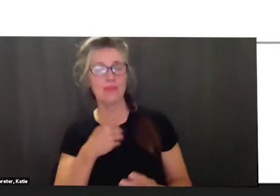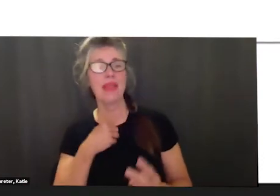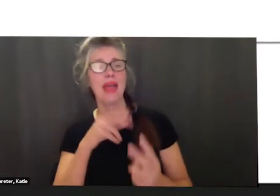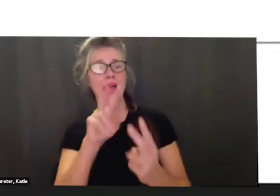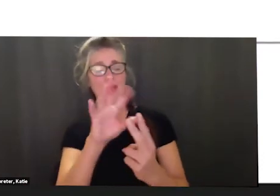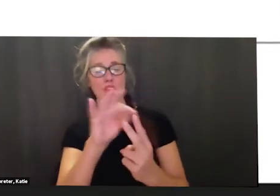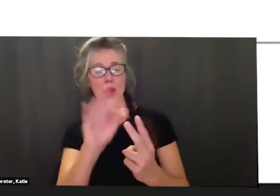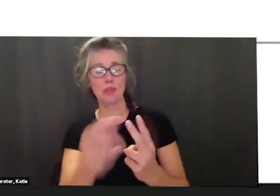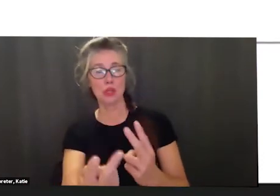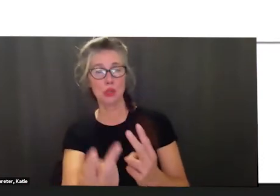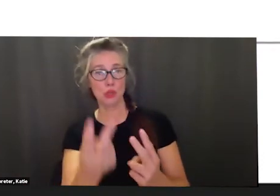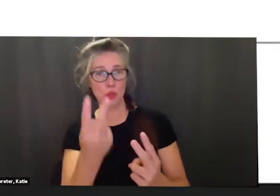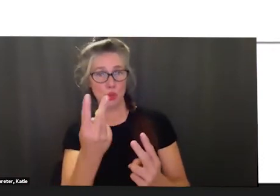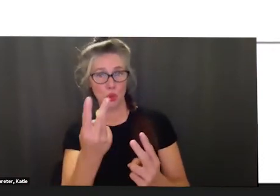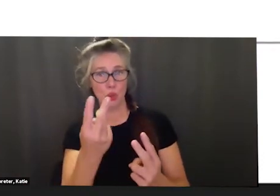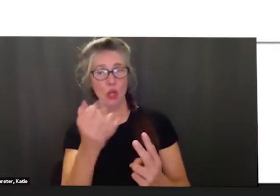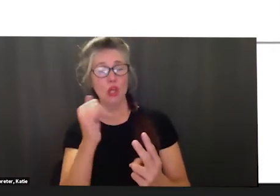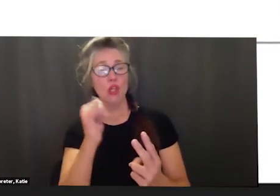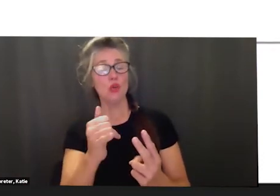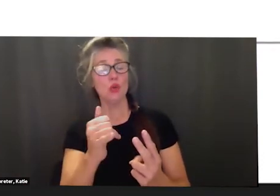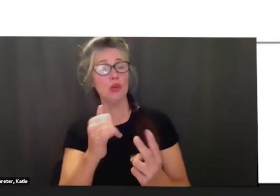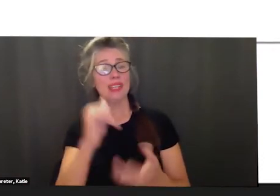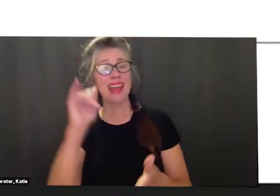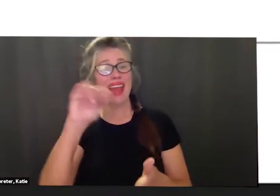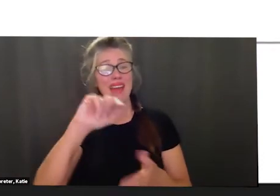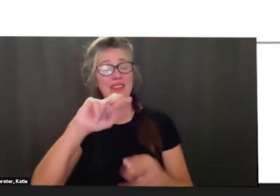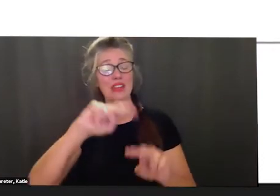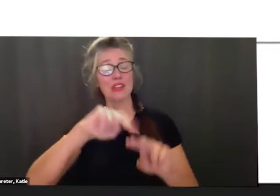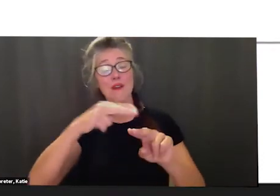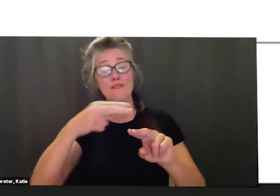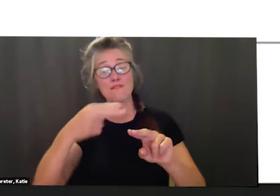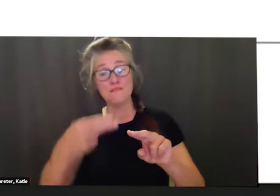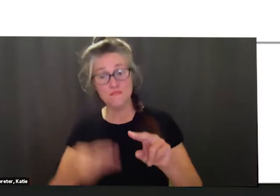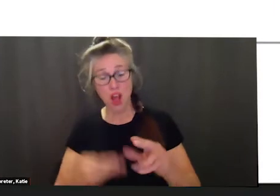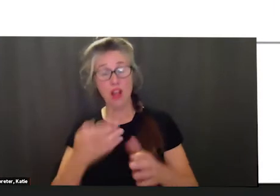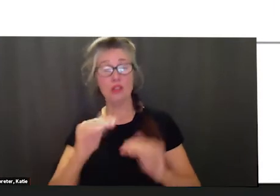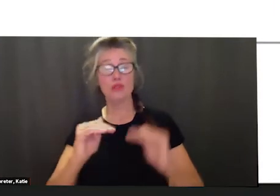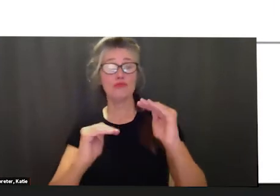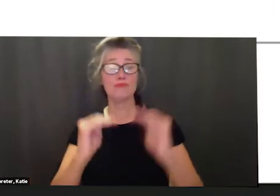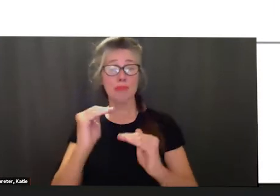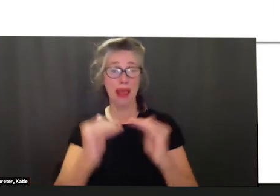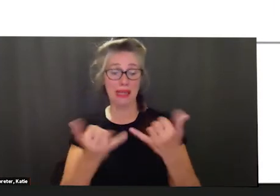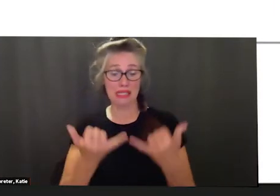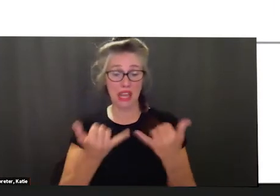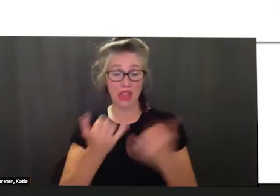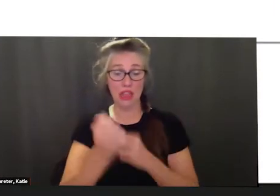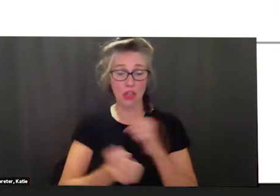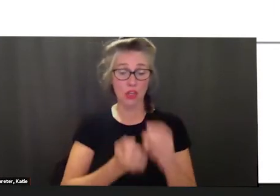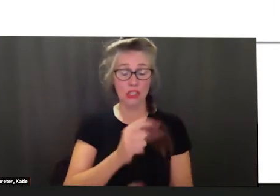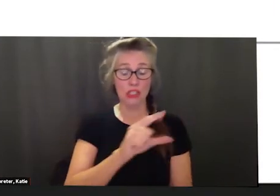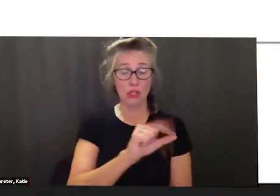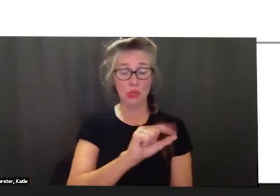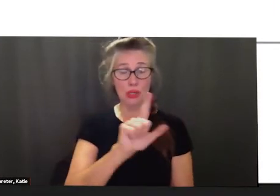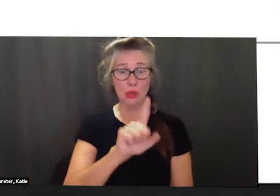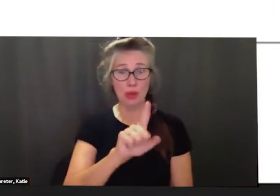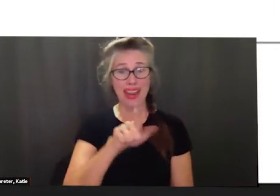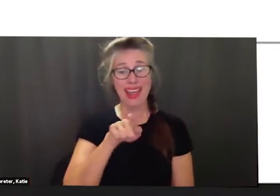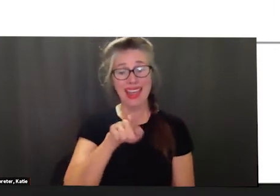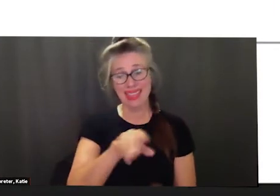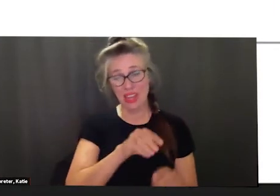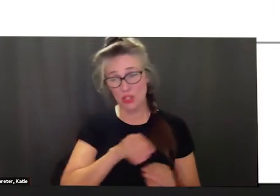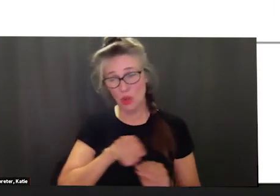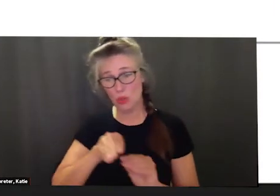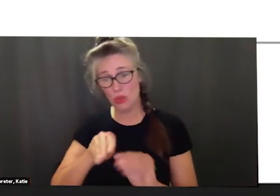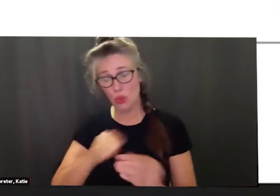let it fall to fund balance in the current year, which is 2021, And then it flows through the 3